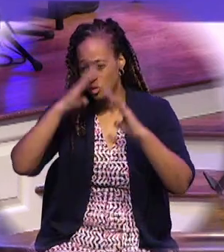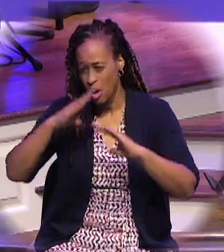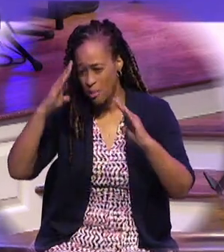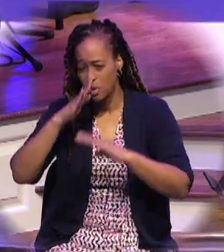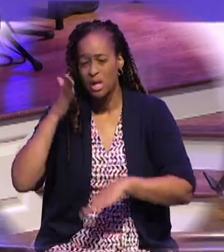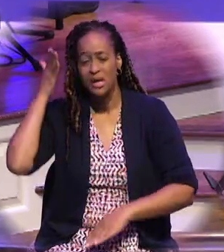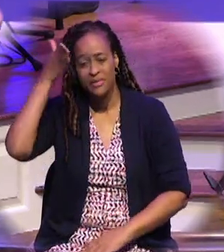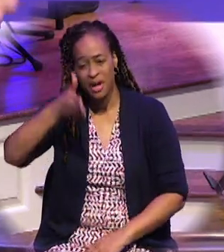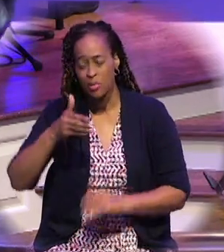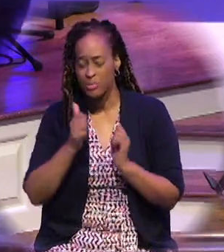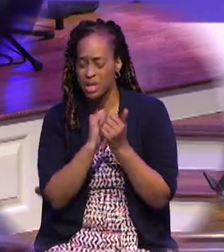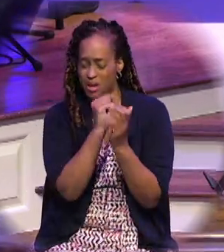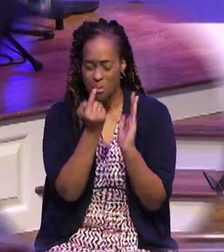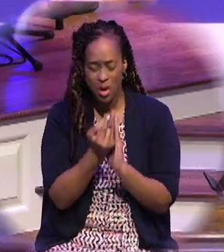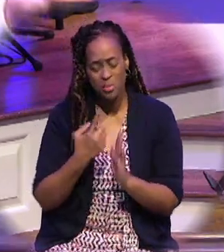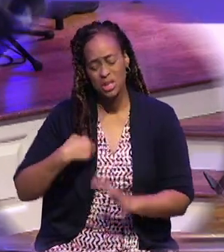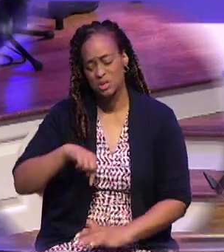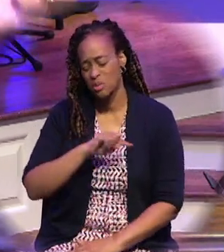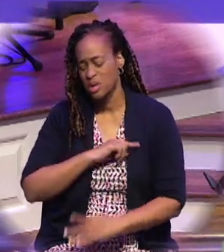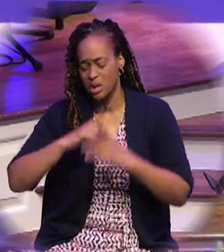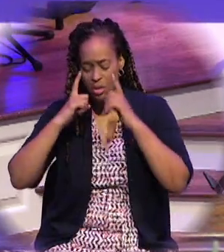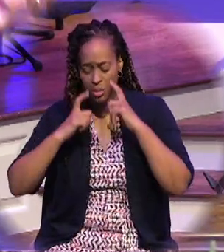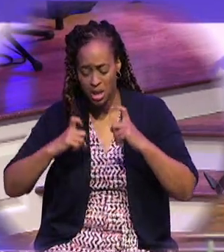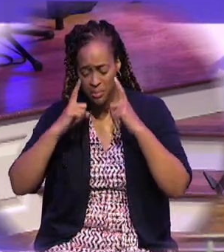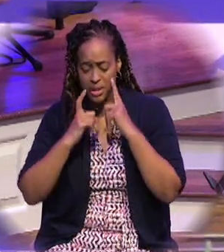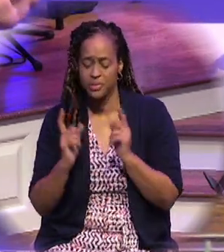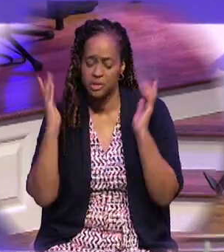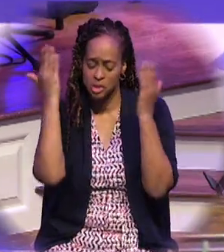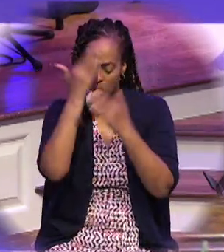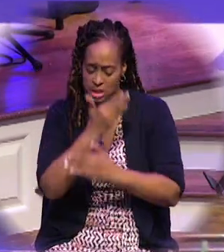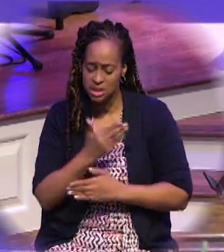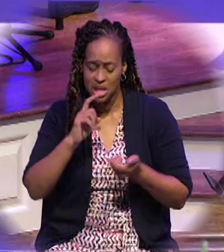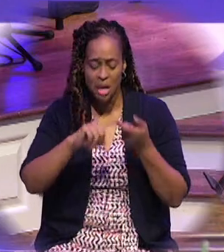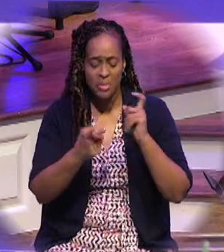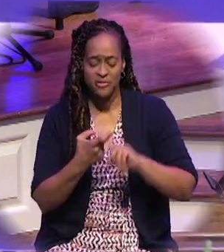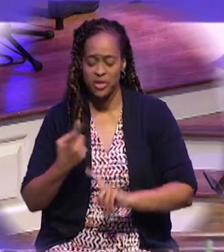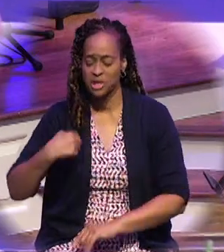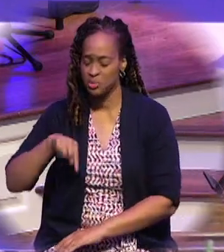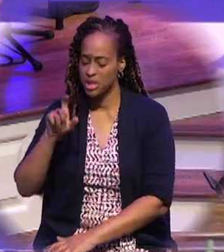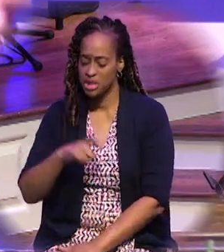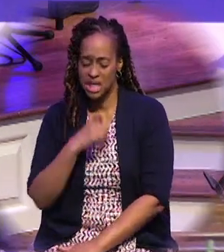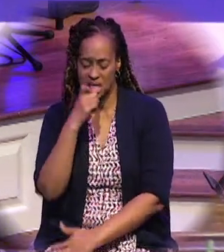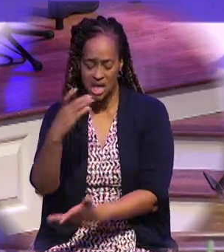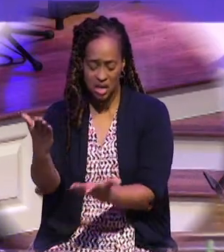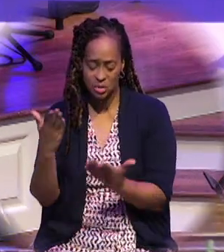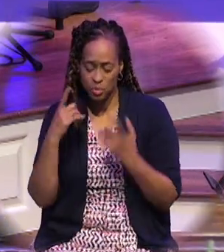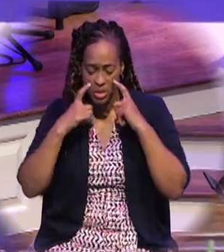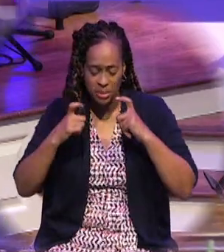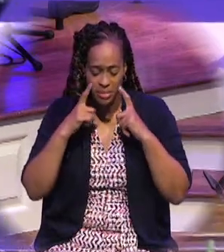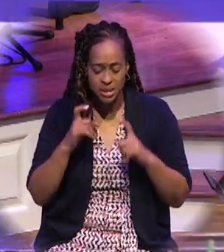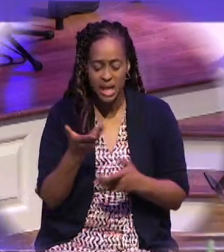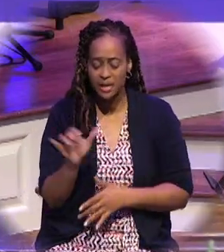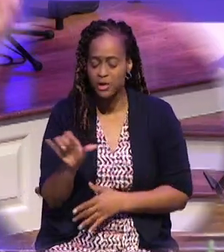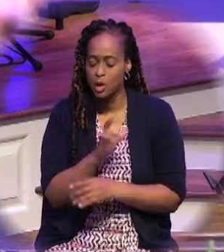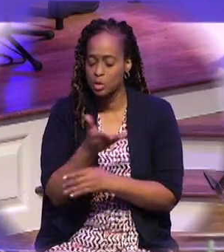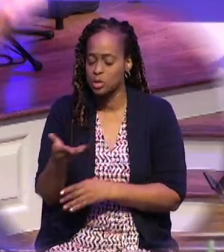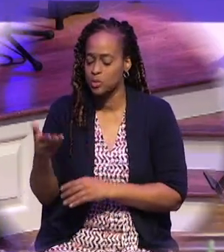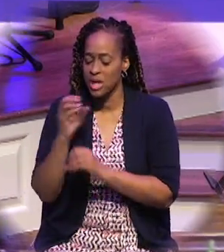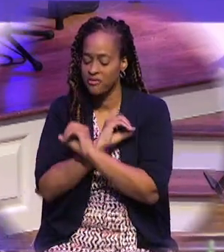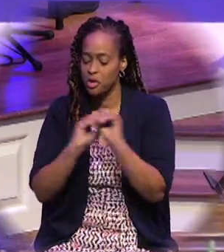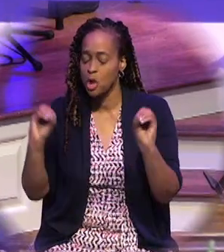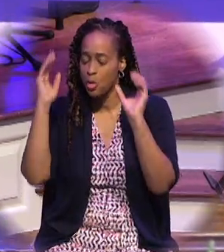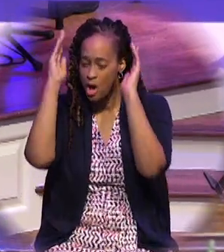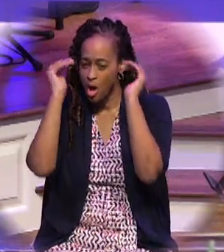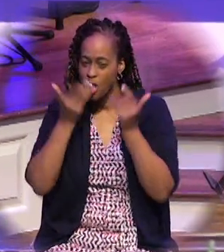There are going to be moments where we weep in the darkness. But friends, we need not grieve as those who have no hope because they're in